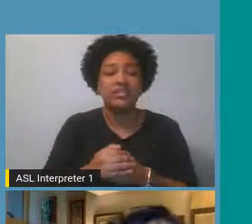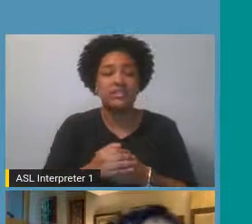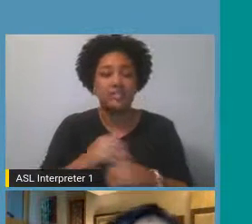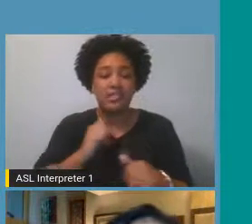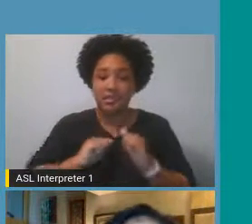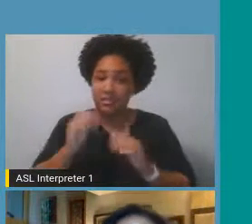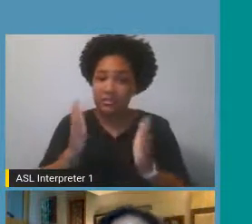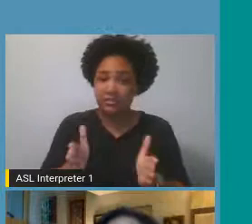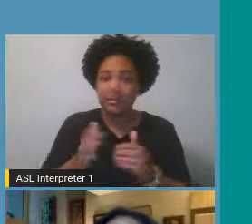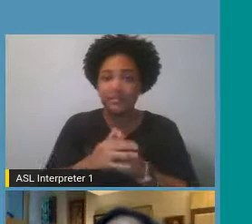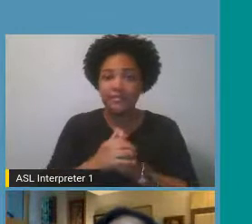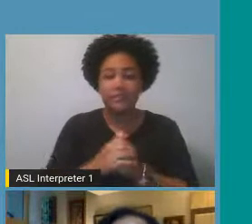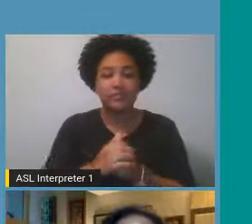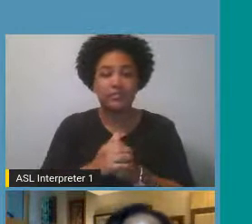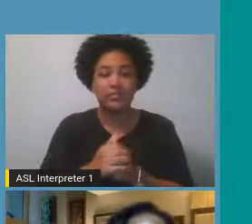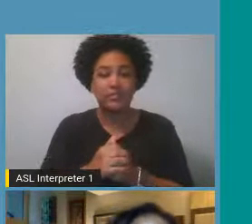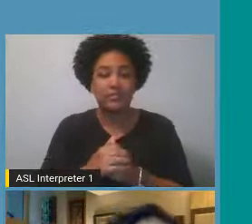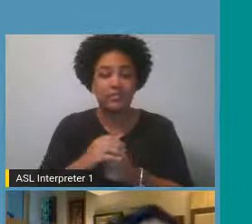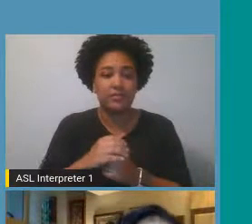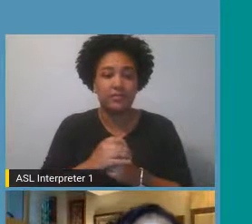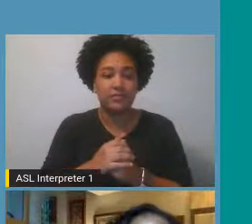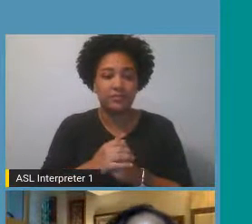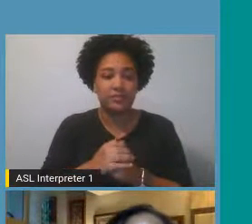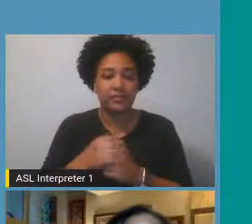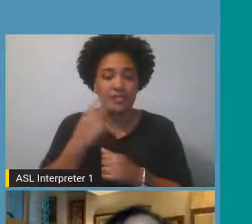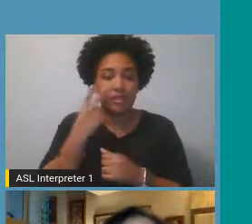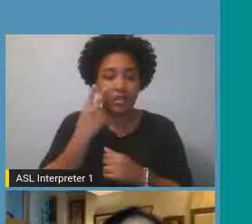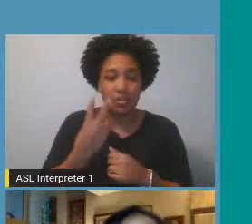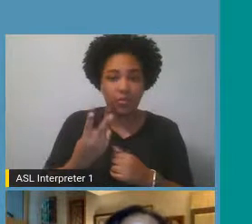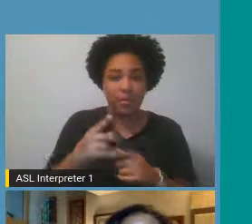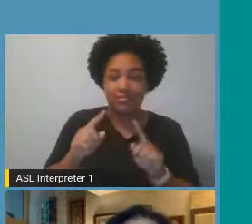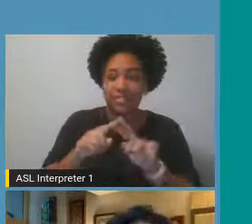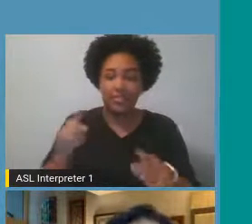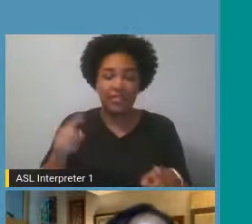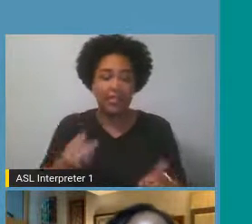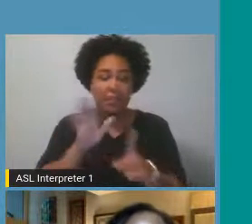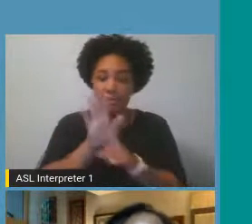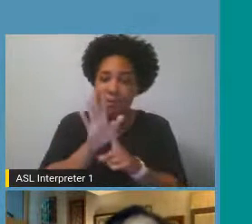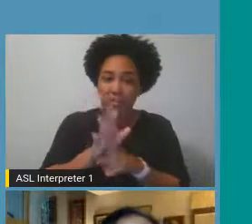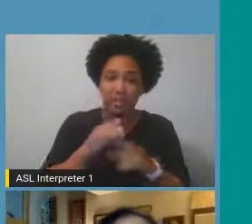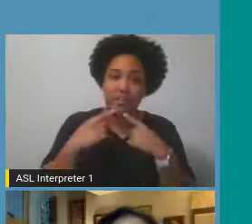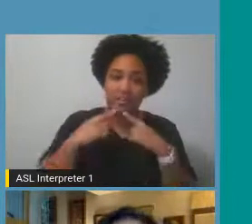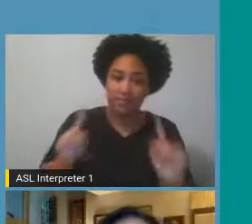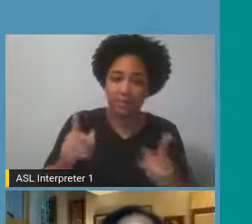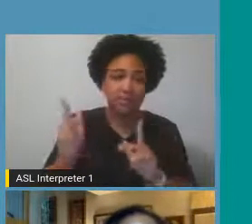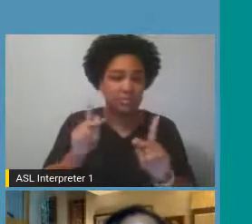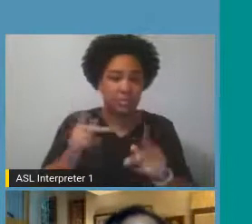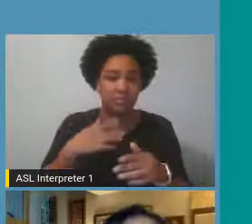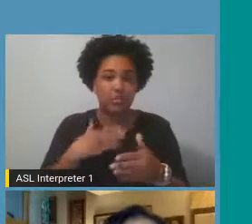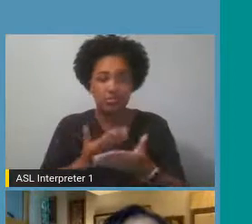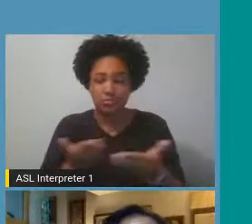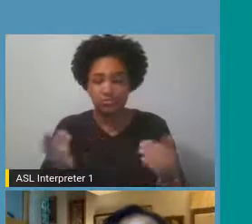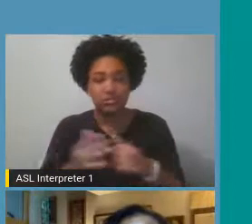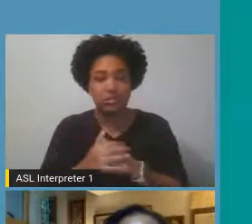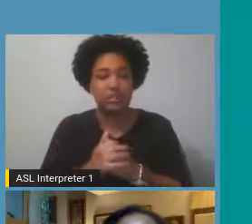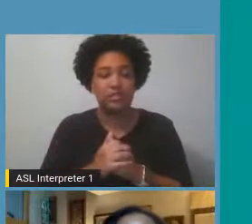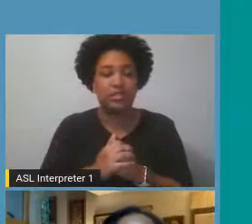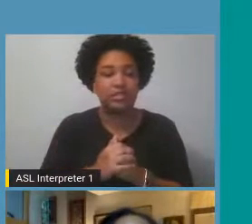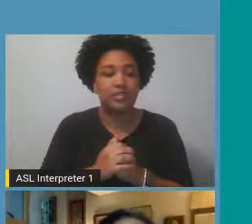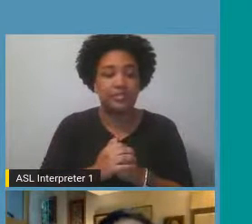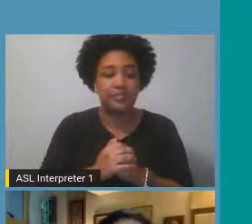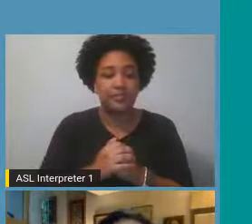and Hollywood celebrities, as well as read editorials. And it was just an uplifting depiction of African-American life and